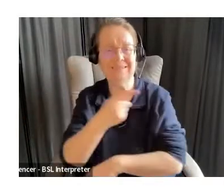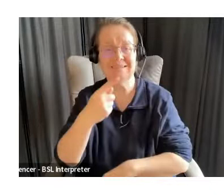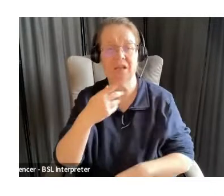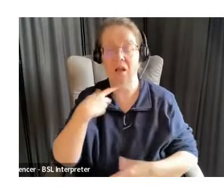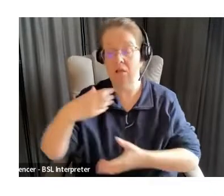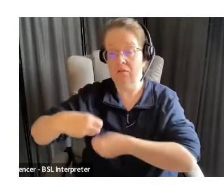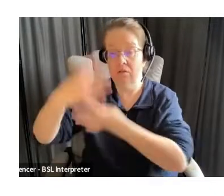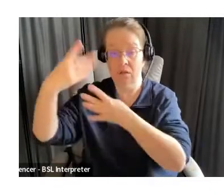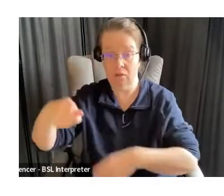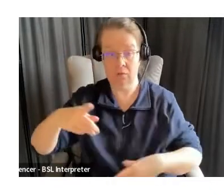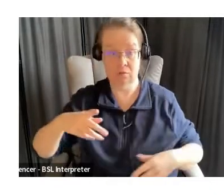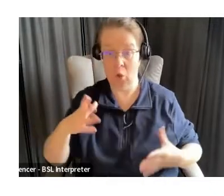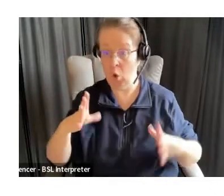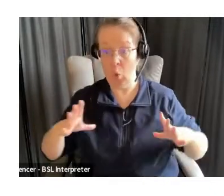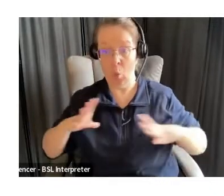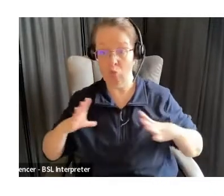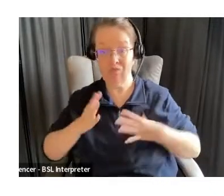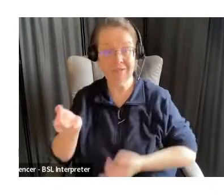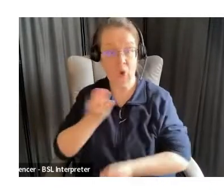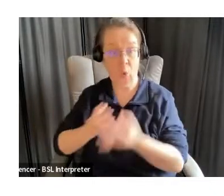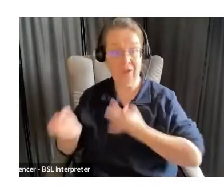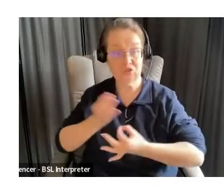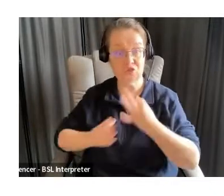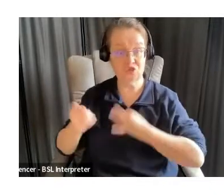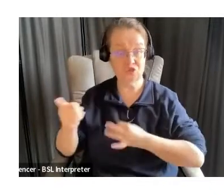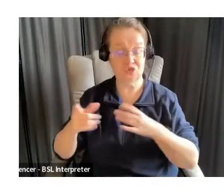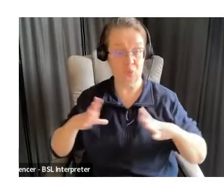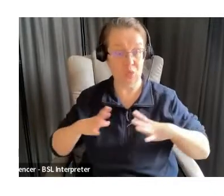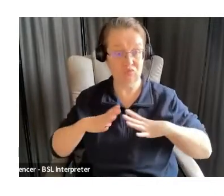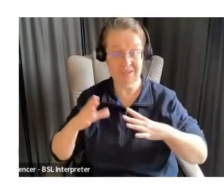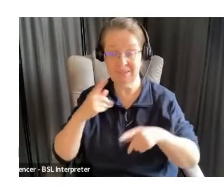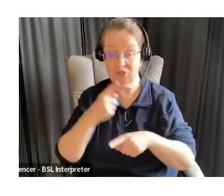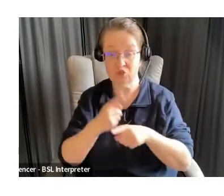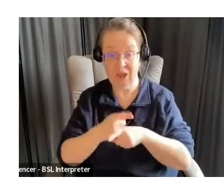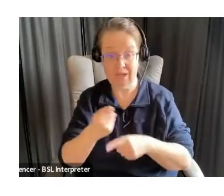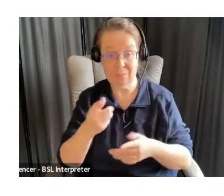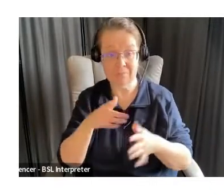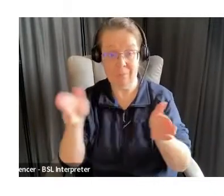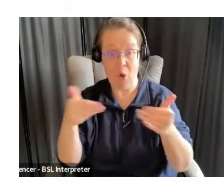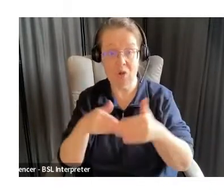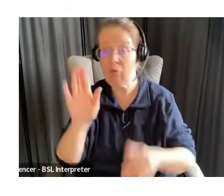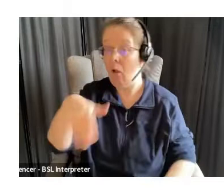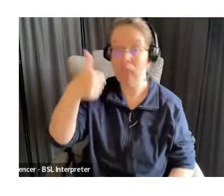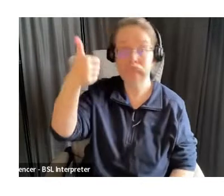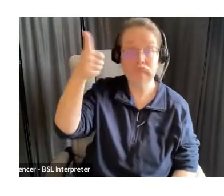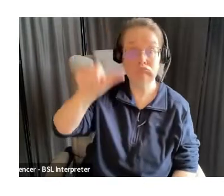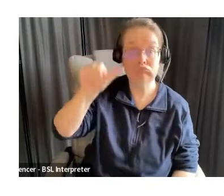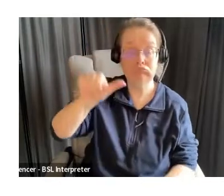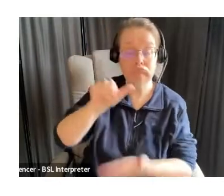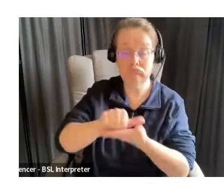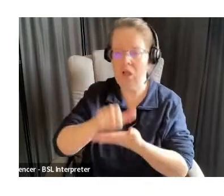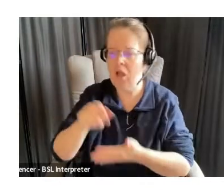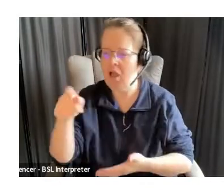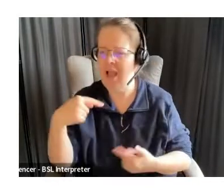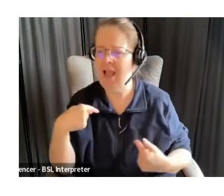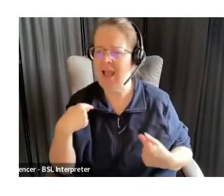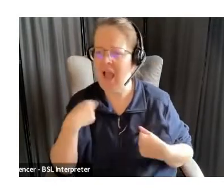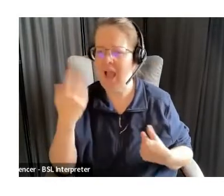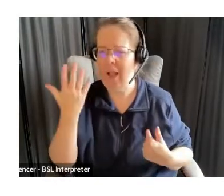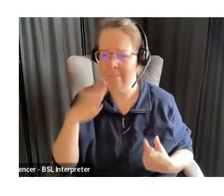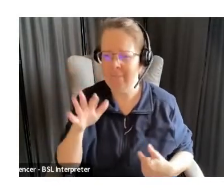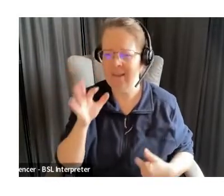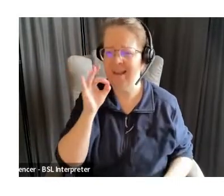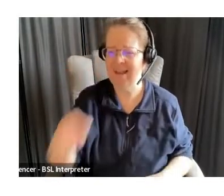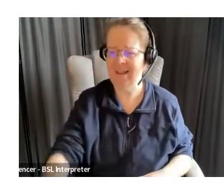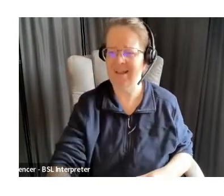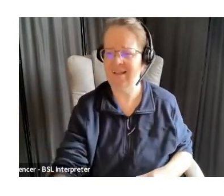we've got a few questions actually from the chat box, which we can read out if you like, Rosa. Okay. So someone has said, I